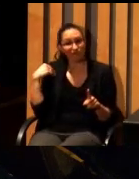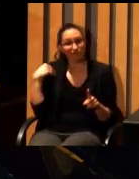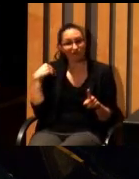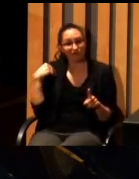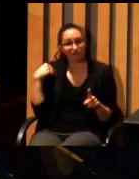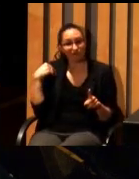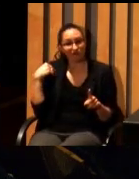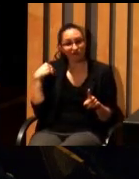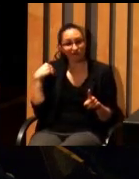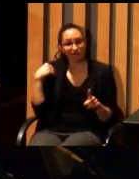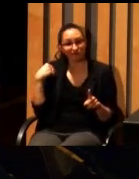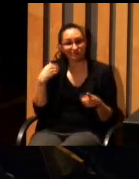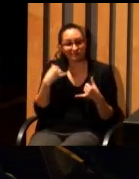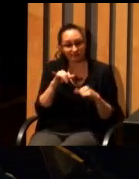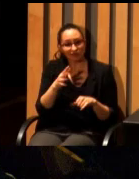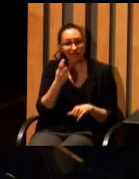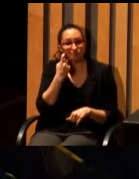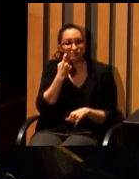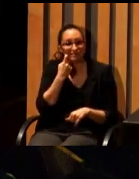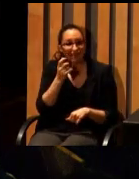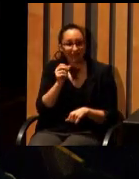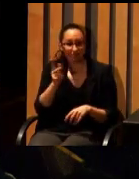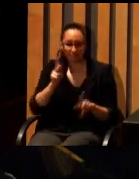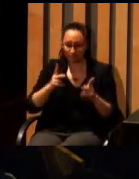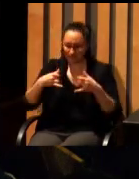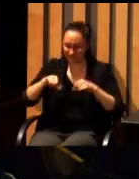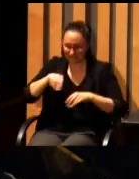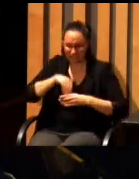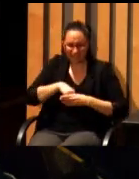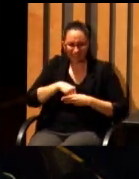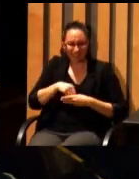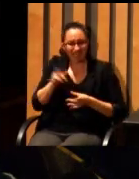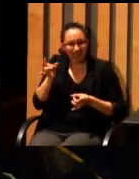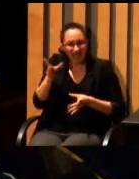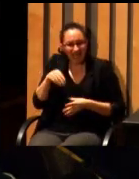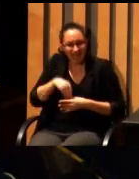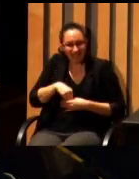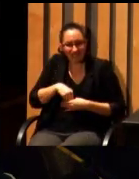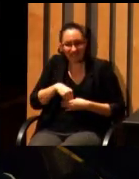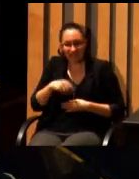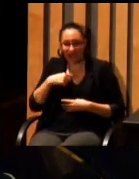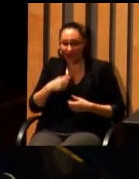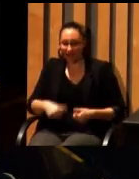people still have that in them, you know, it's still in them. I've lived in Red Lake and I grew up